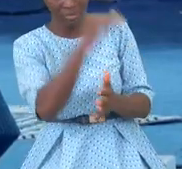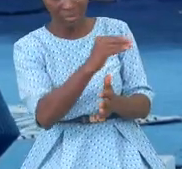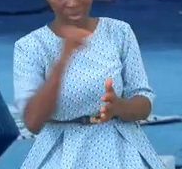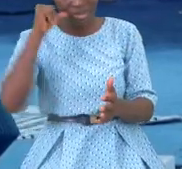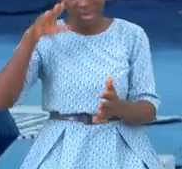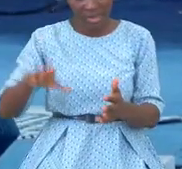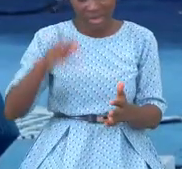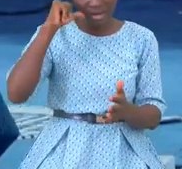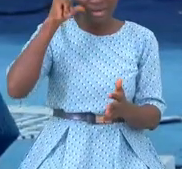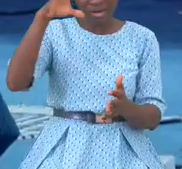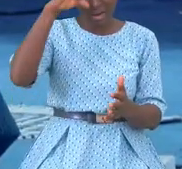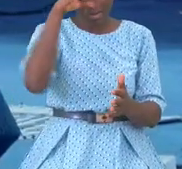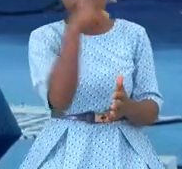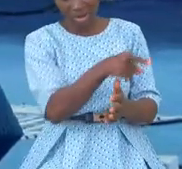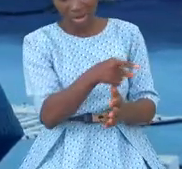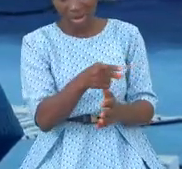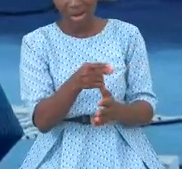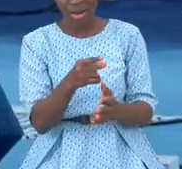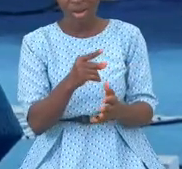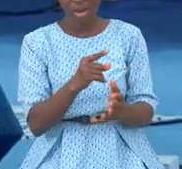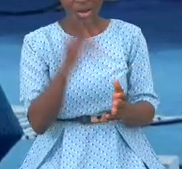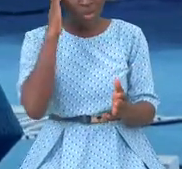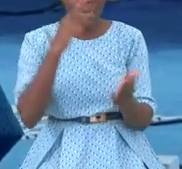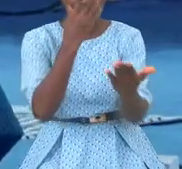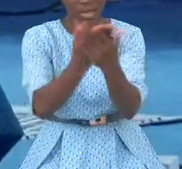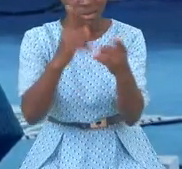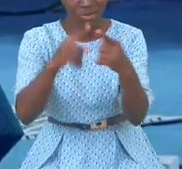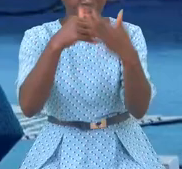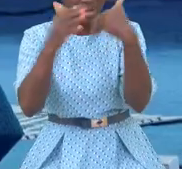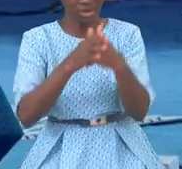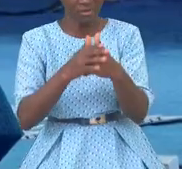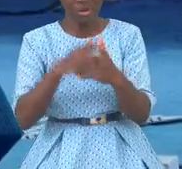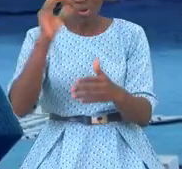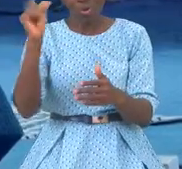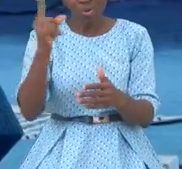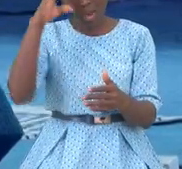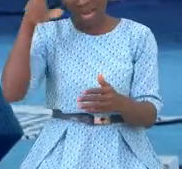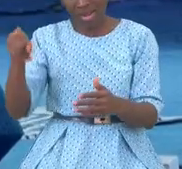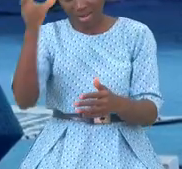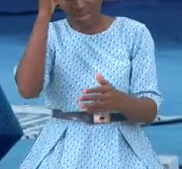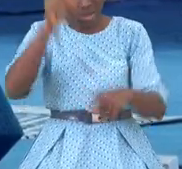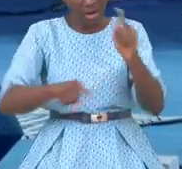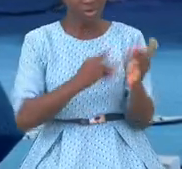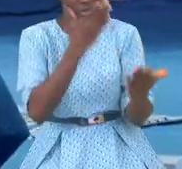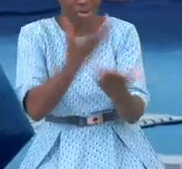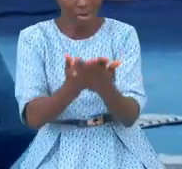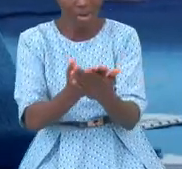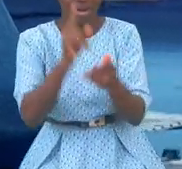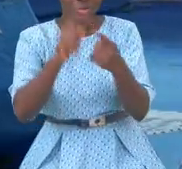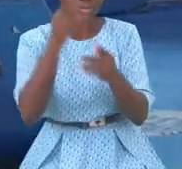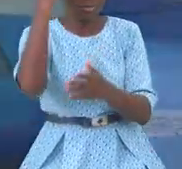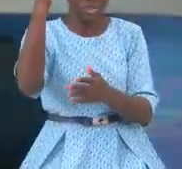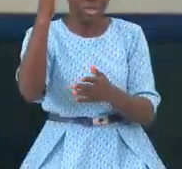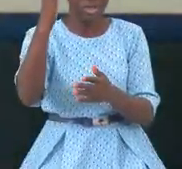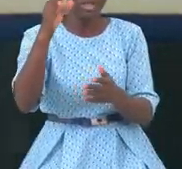where he could not get to. Therefore, he will himself, or by his evil spirit, or by